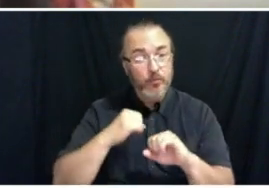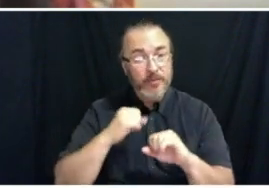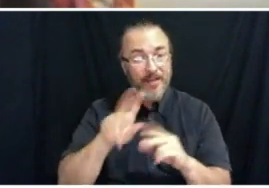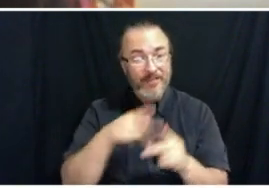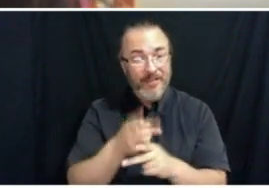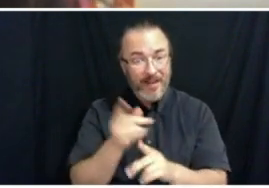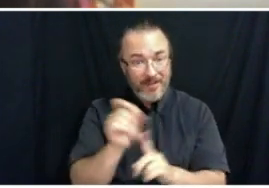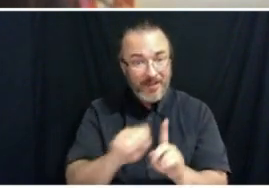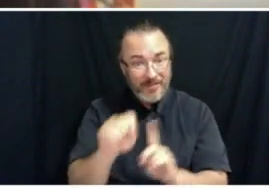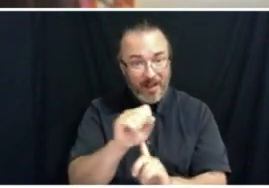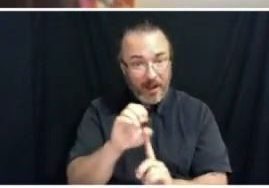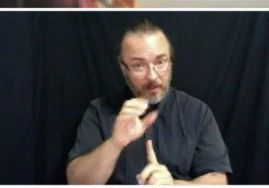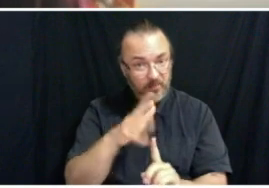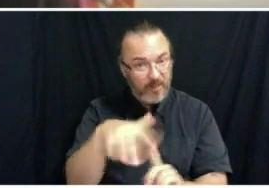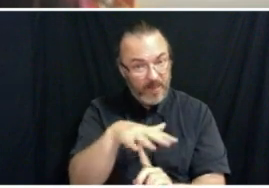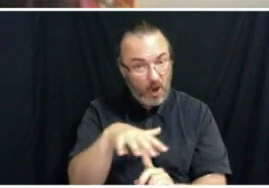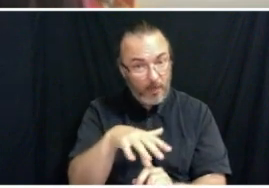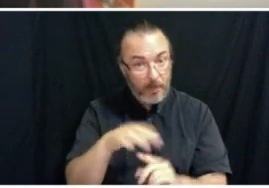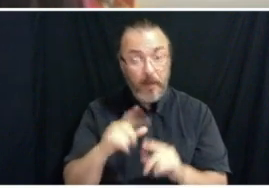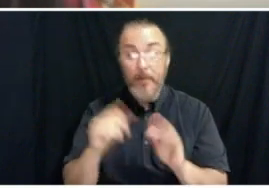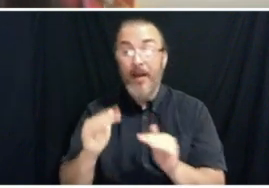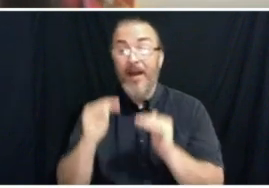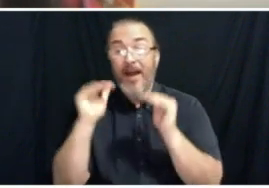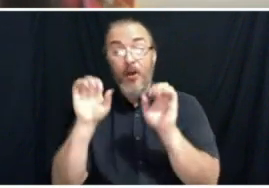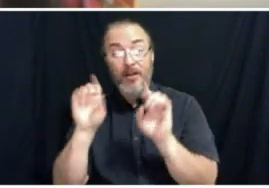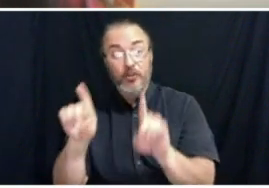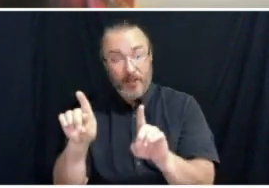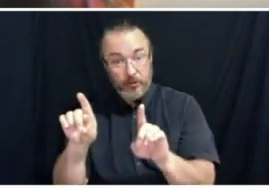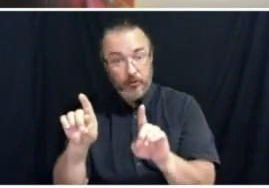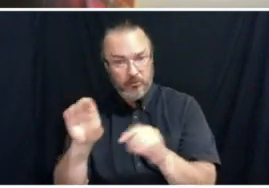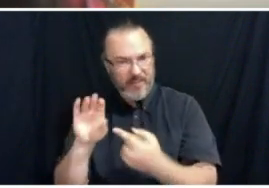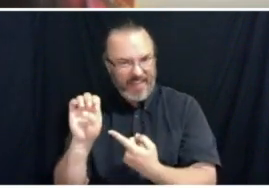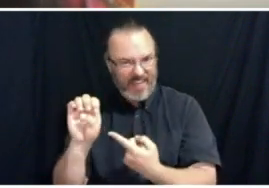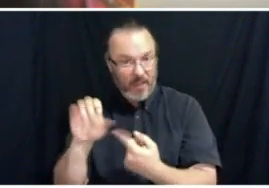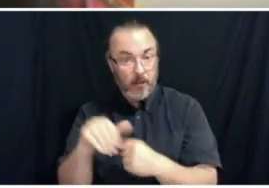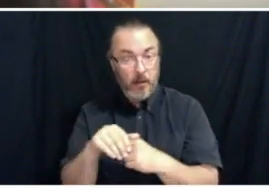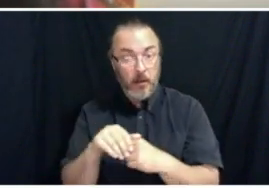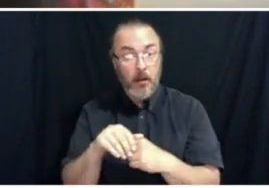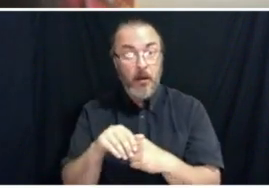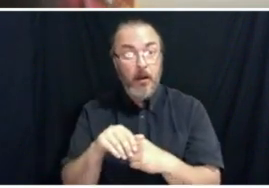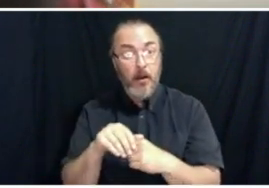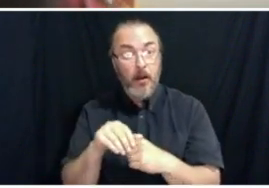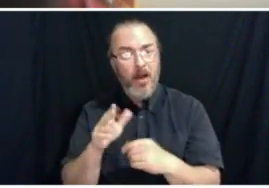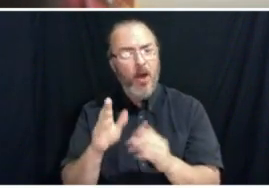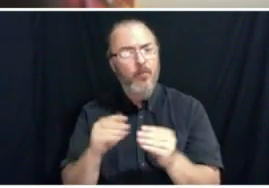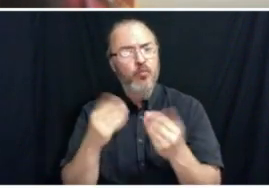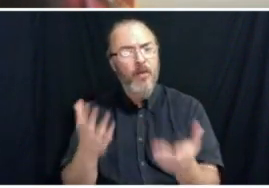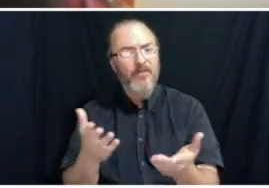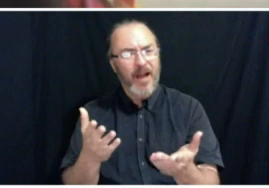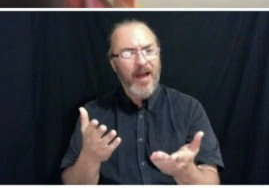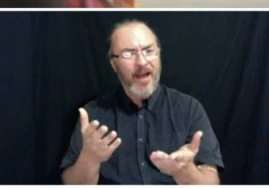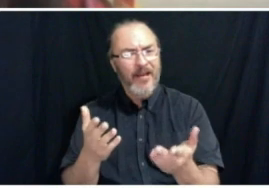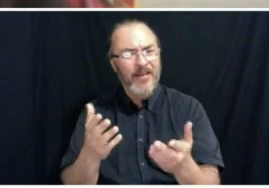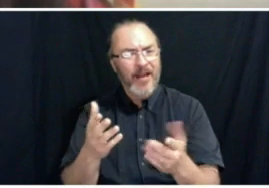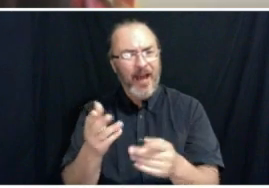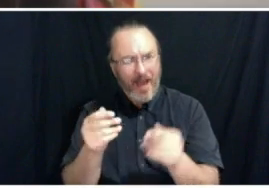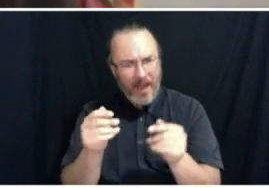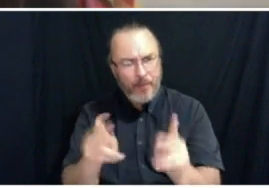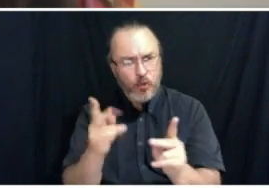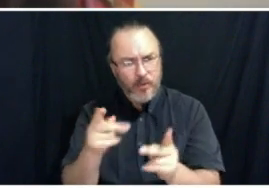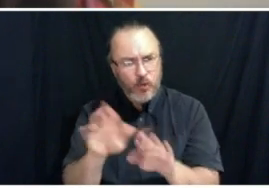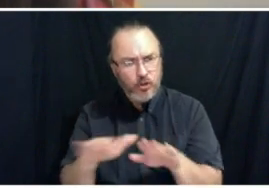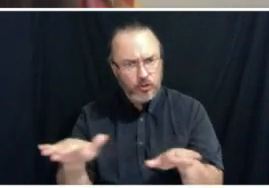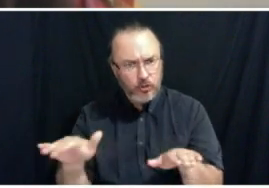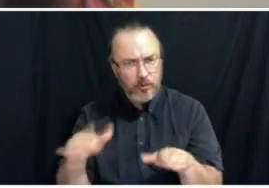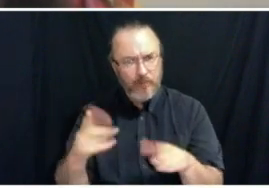higher education, in Generación E, strive offer optimal conditions for young people in vulnerable conditions from